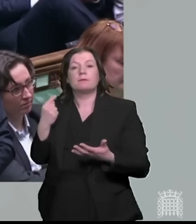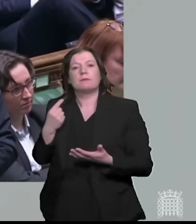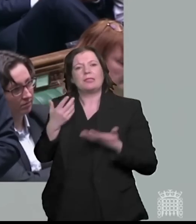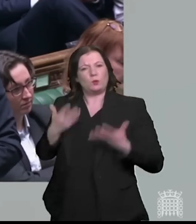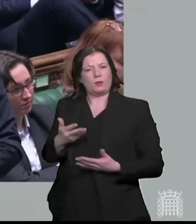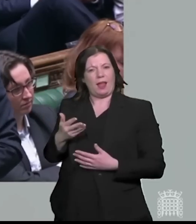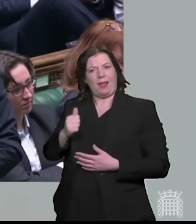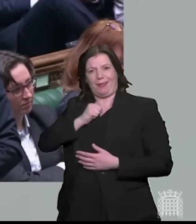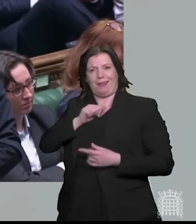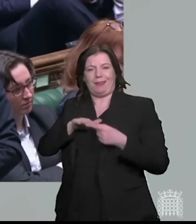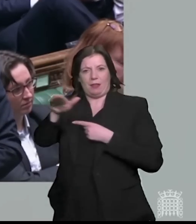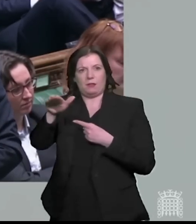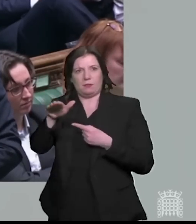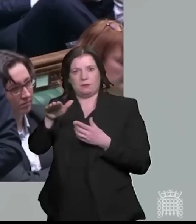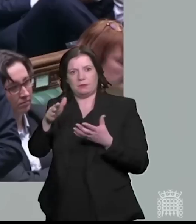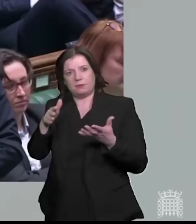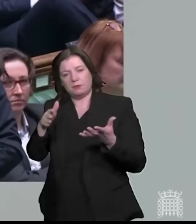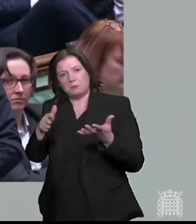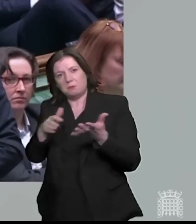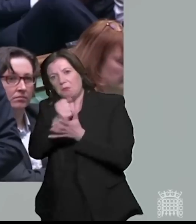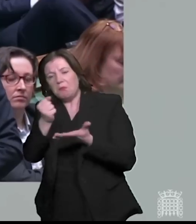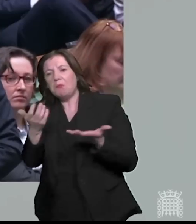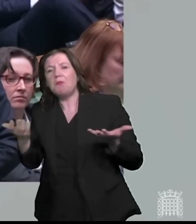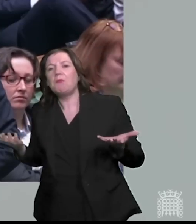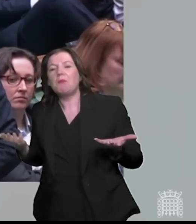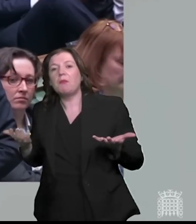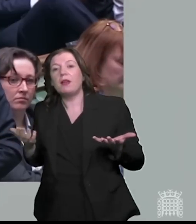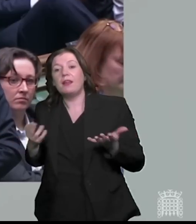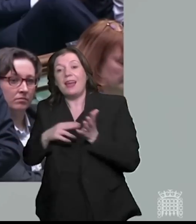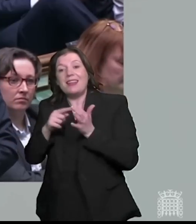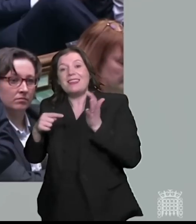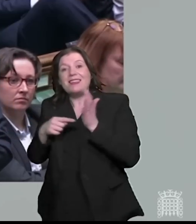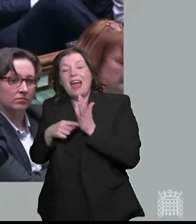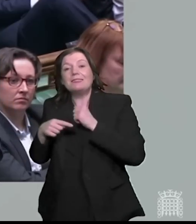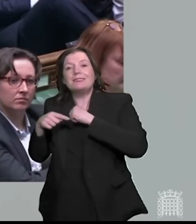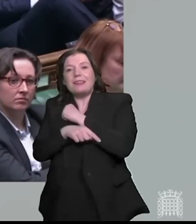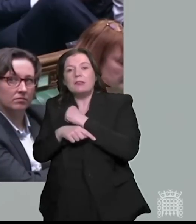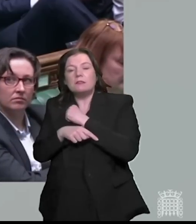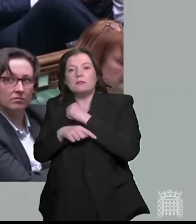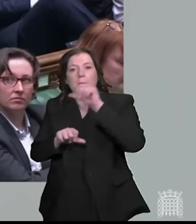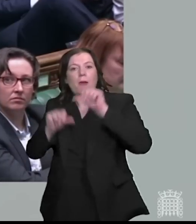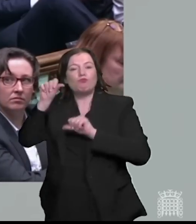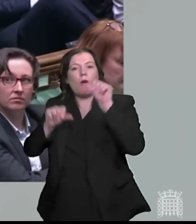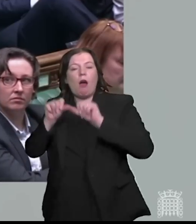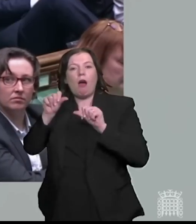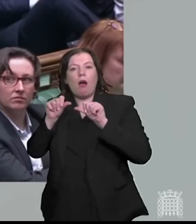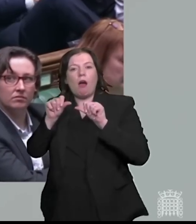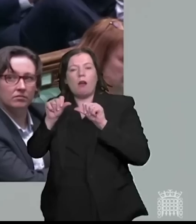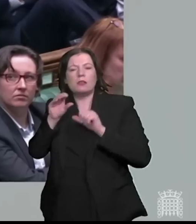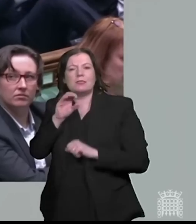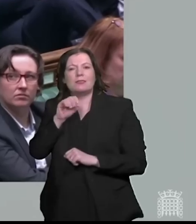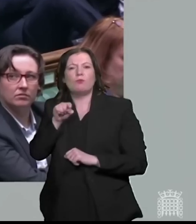forecast today still to be met. Interestingly, though, the net debt measure is now showing a margin of